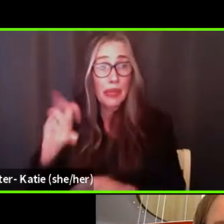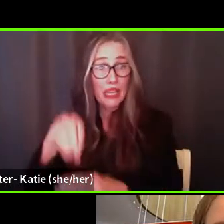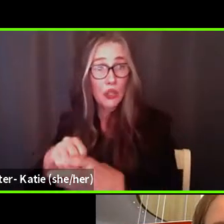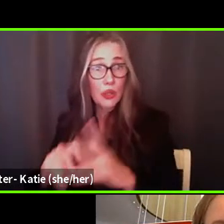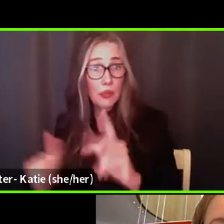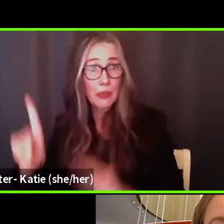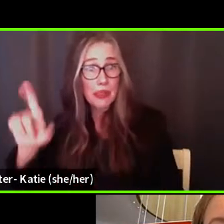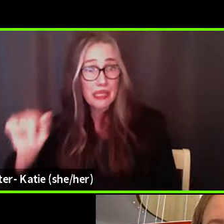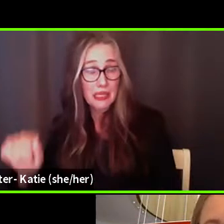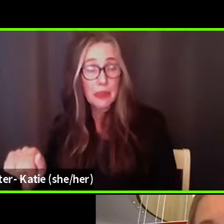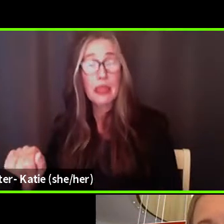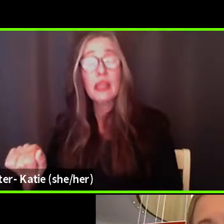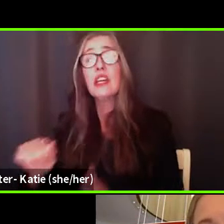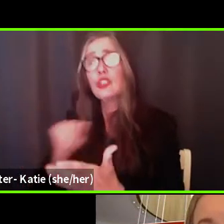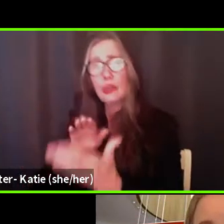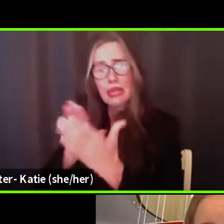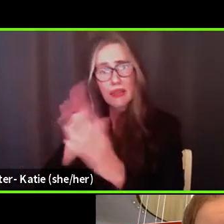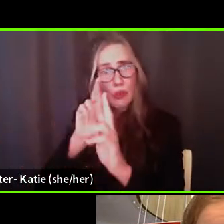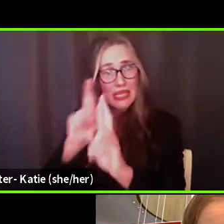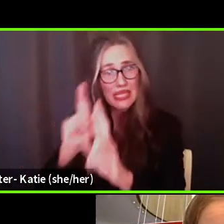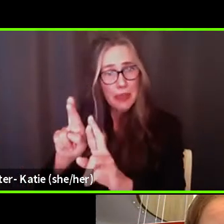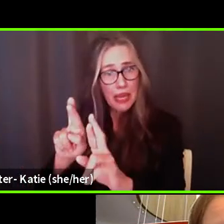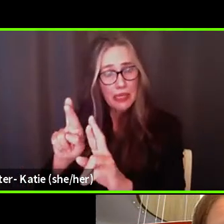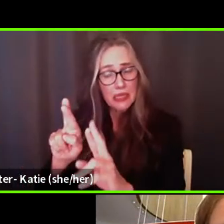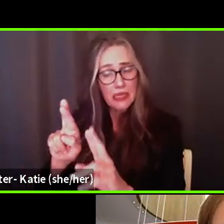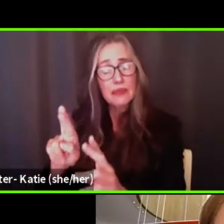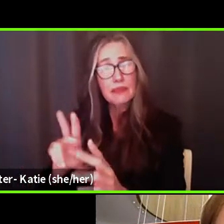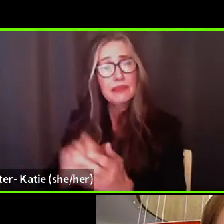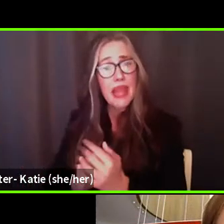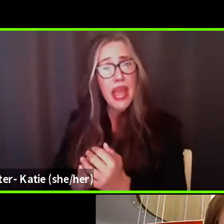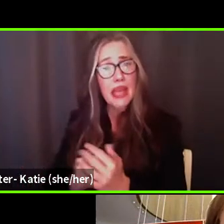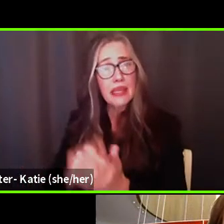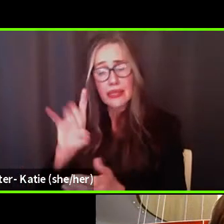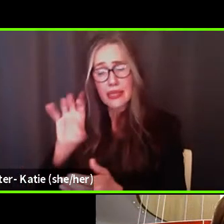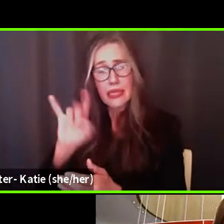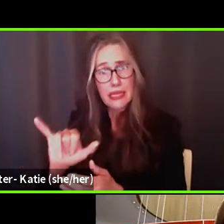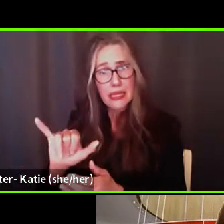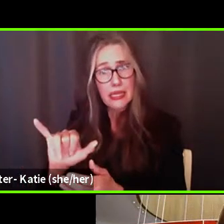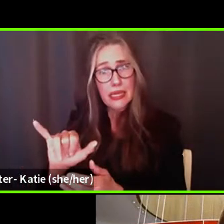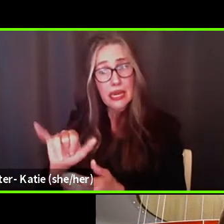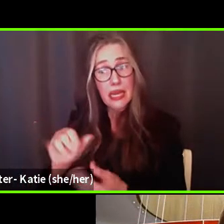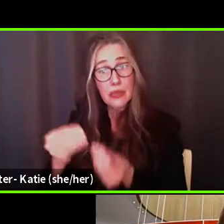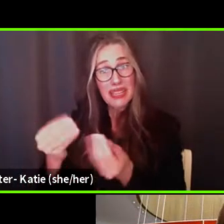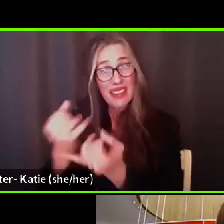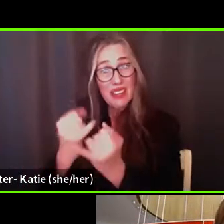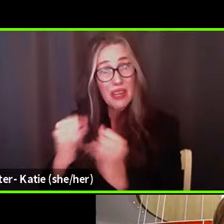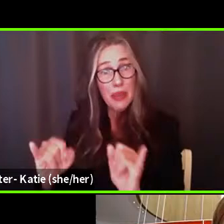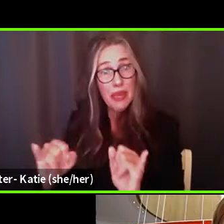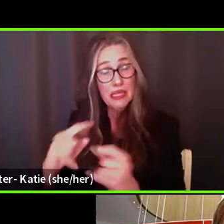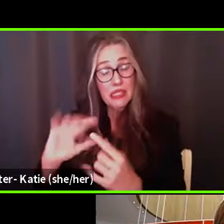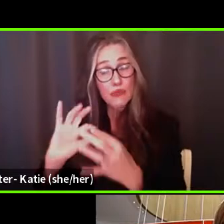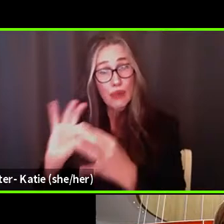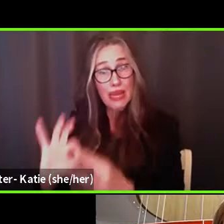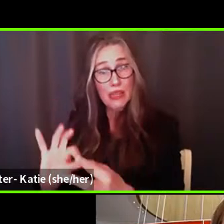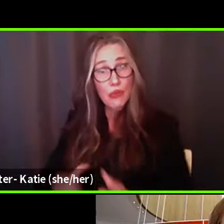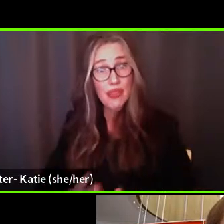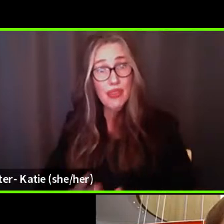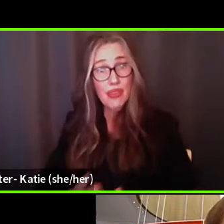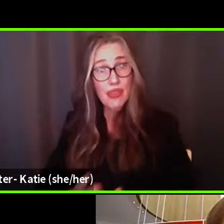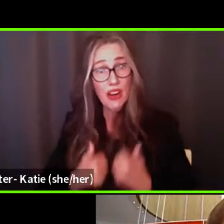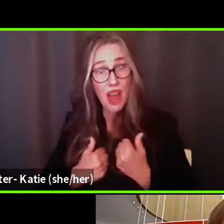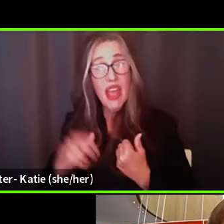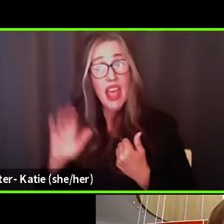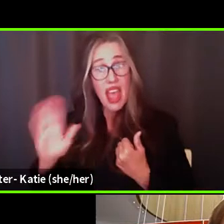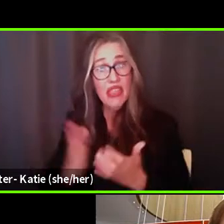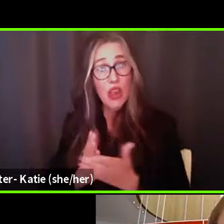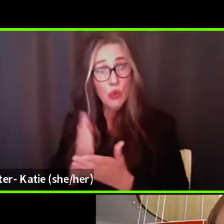respect dignity and independence regarding their lives and their reproductive capacities i sit